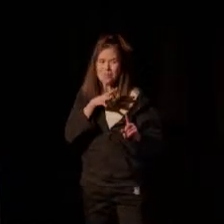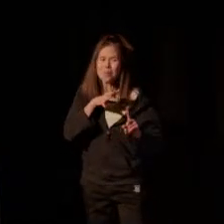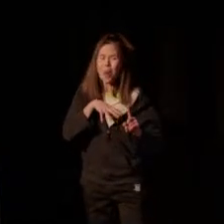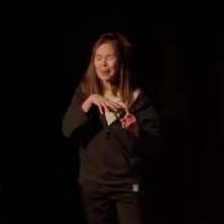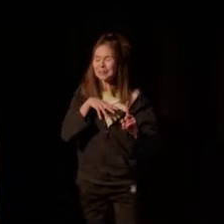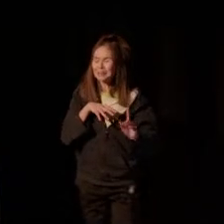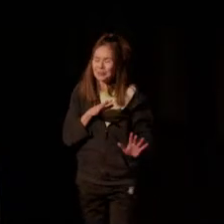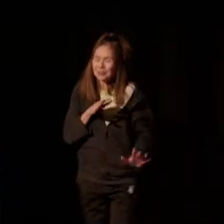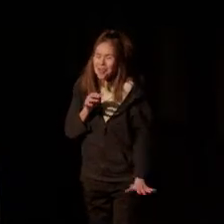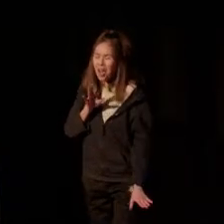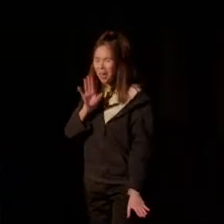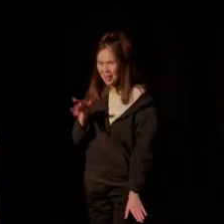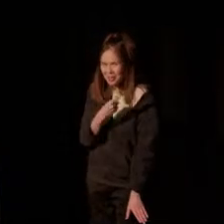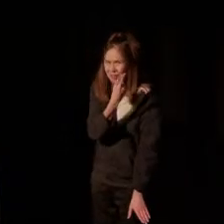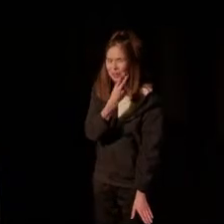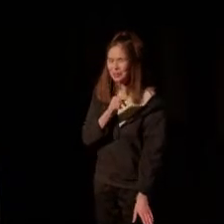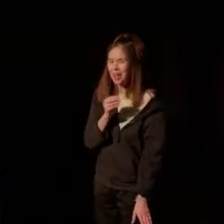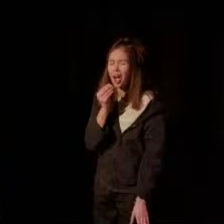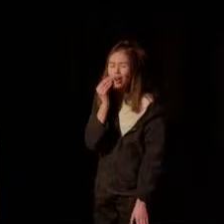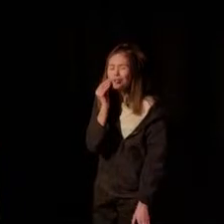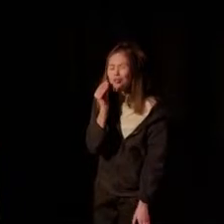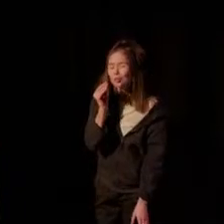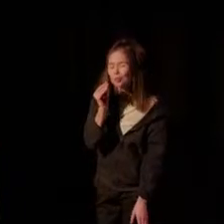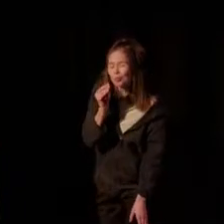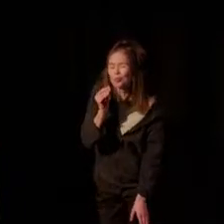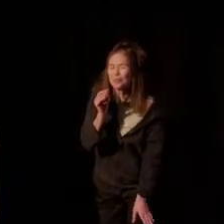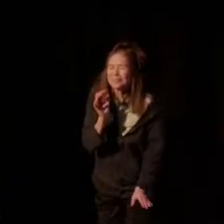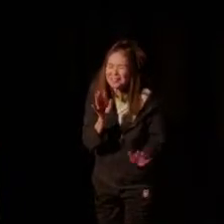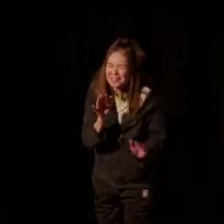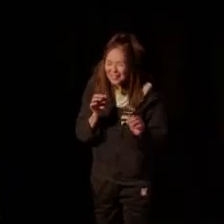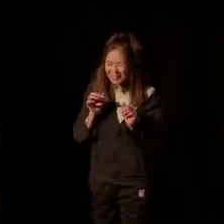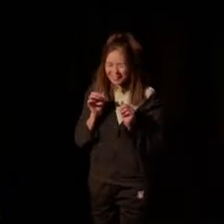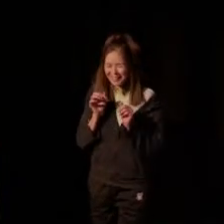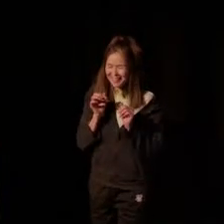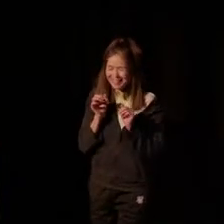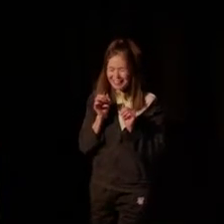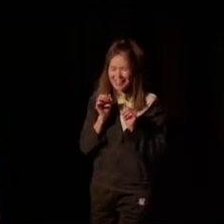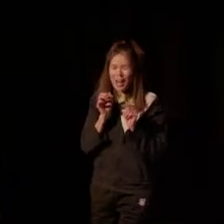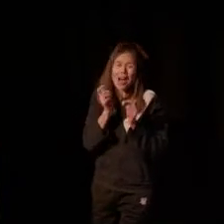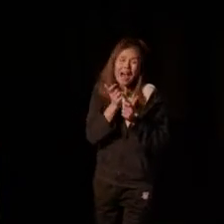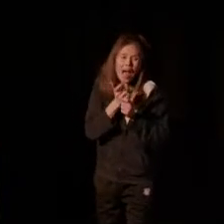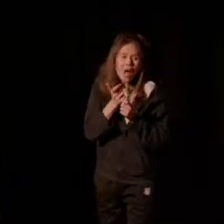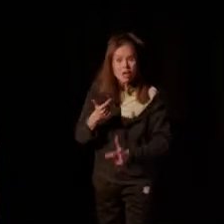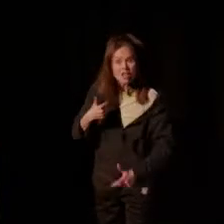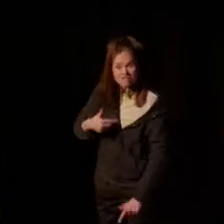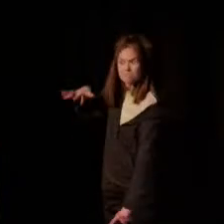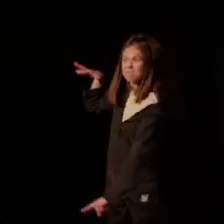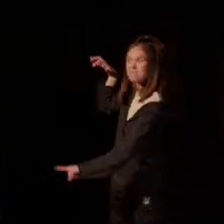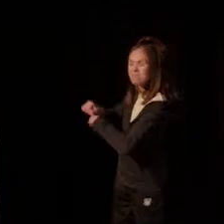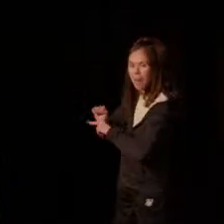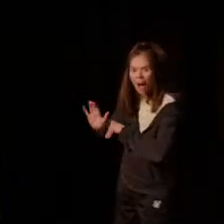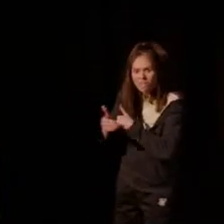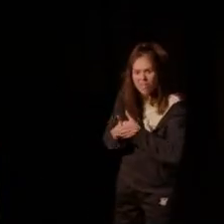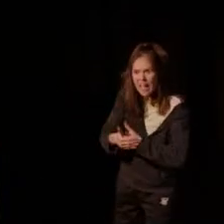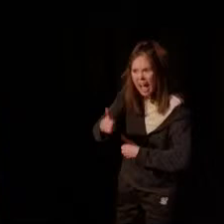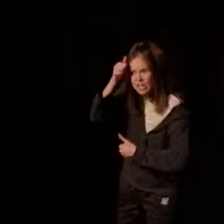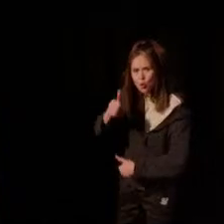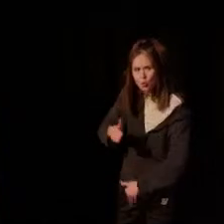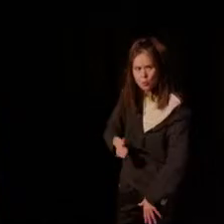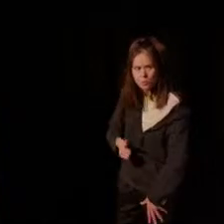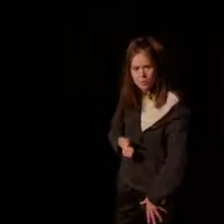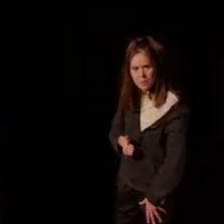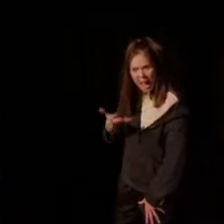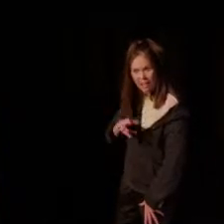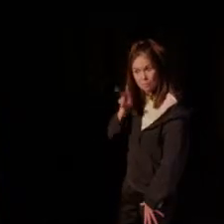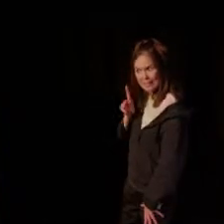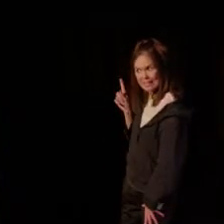is ending the career of laughter with a sigh, a telltale sign of infidelity, is playing footsies,